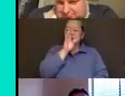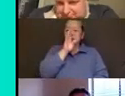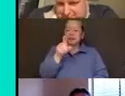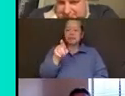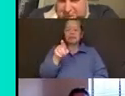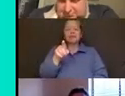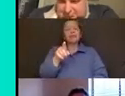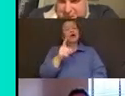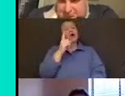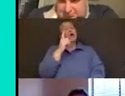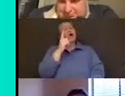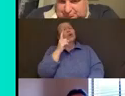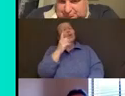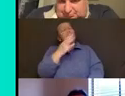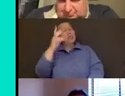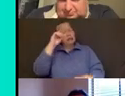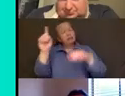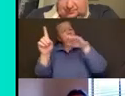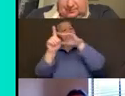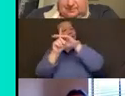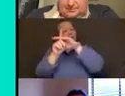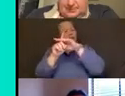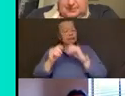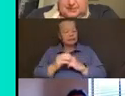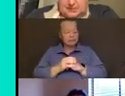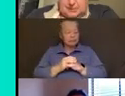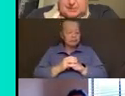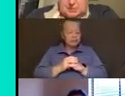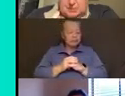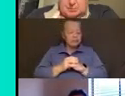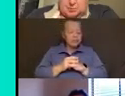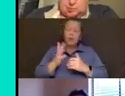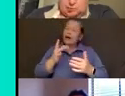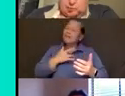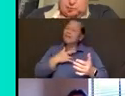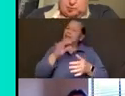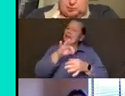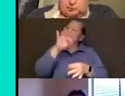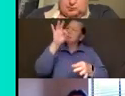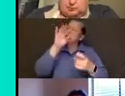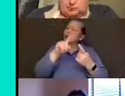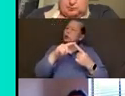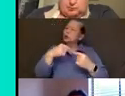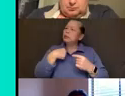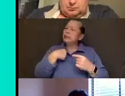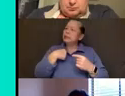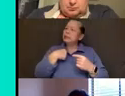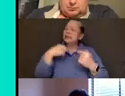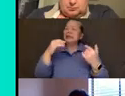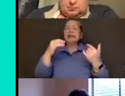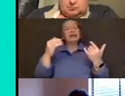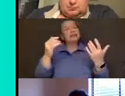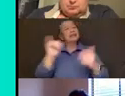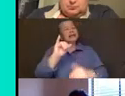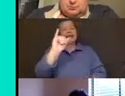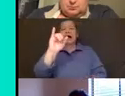One thing that I think of is what feels spiritually to me like an idolatry of buildings,